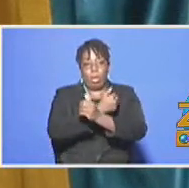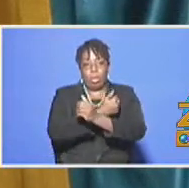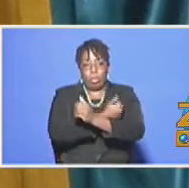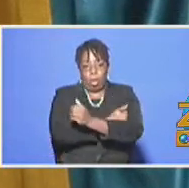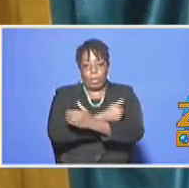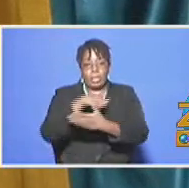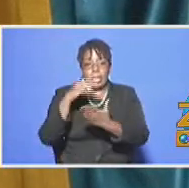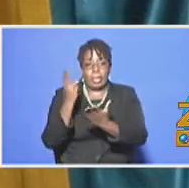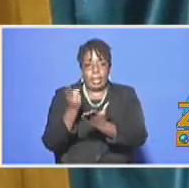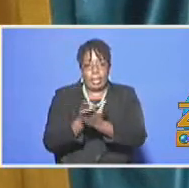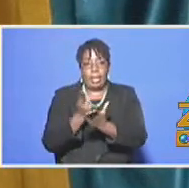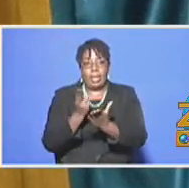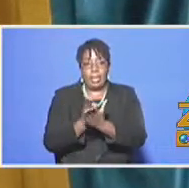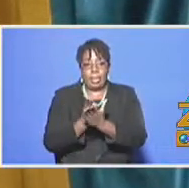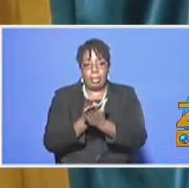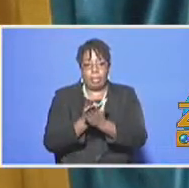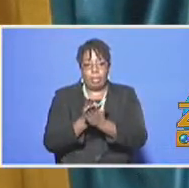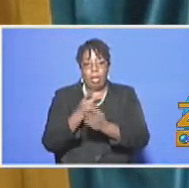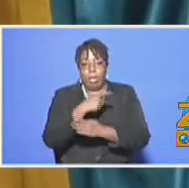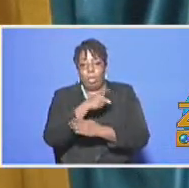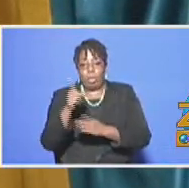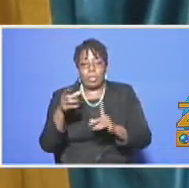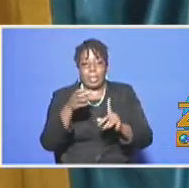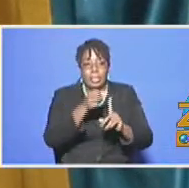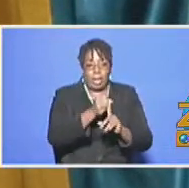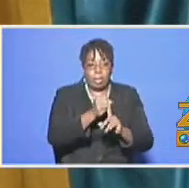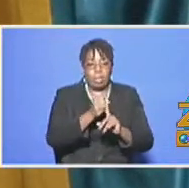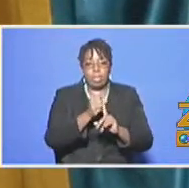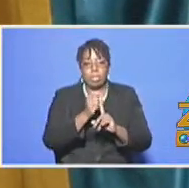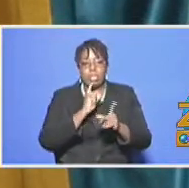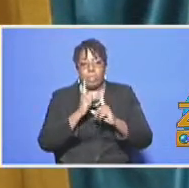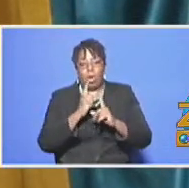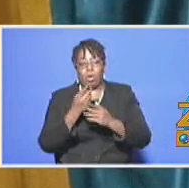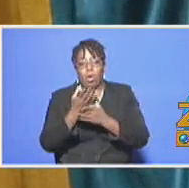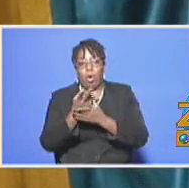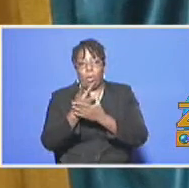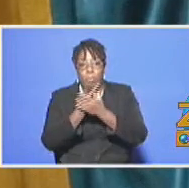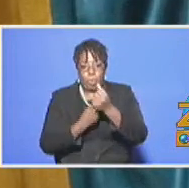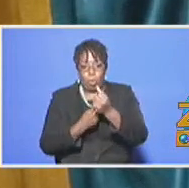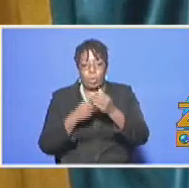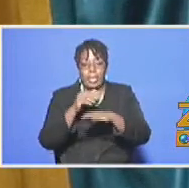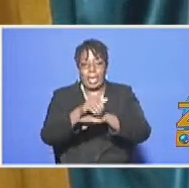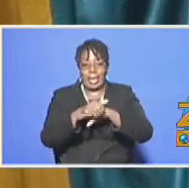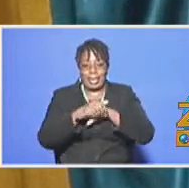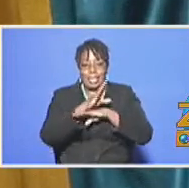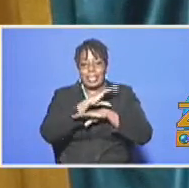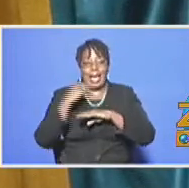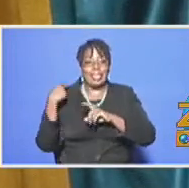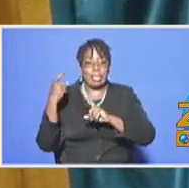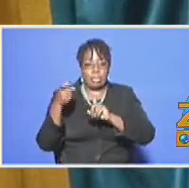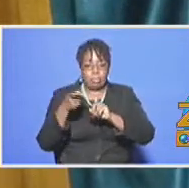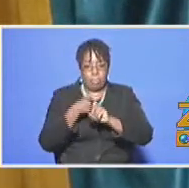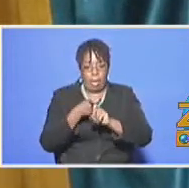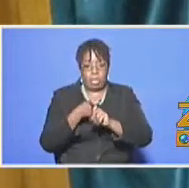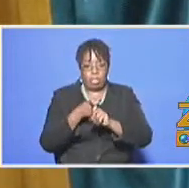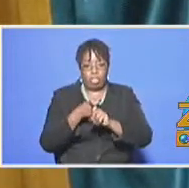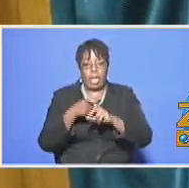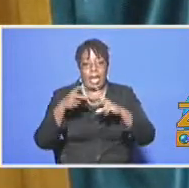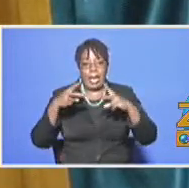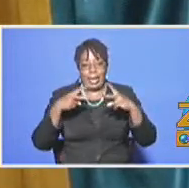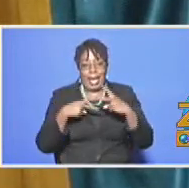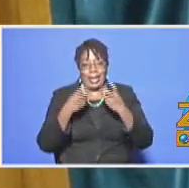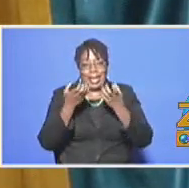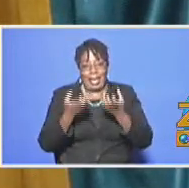in Haiti, Moïse's attackers spoke both English and Spanish and were armed with heavy caliber